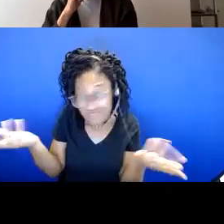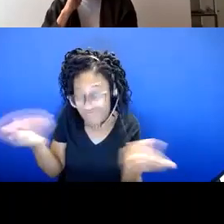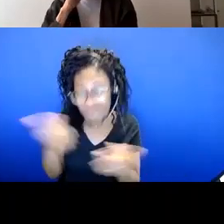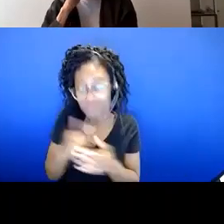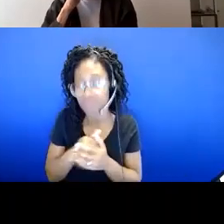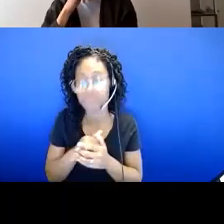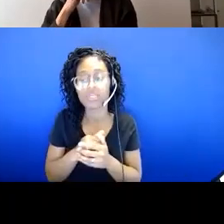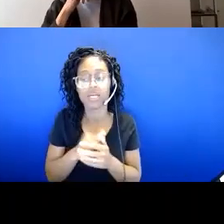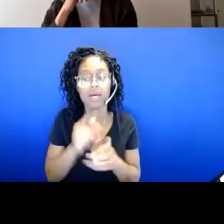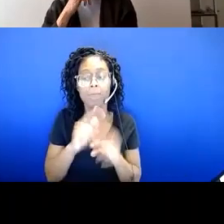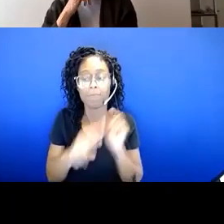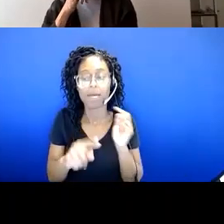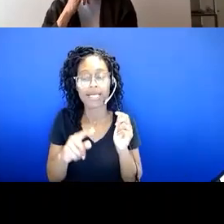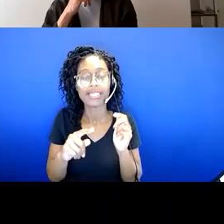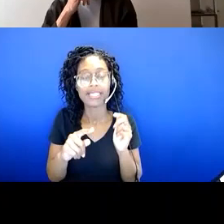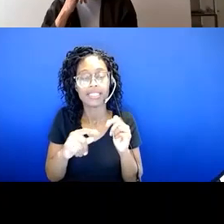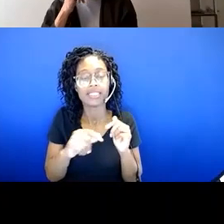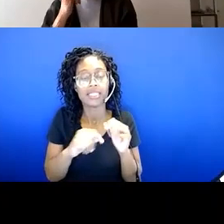you are,